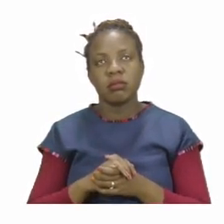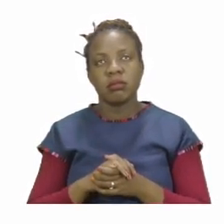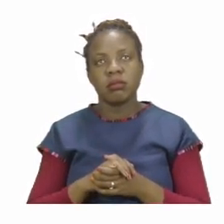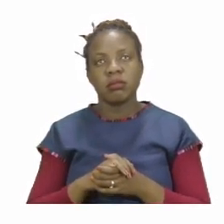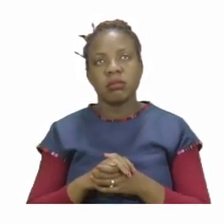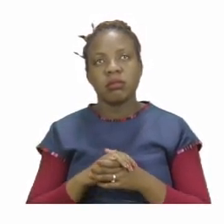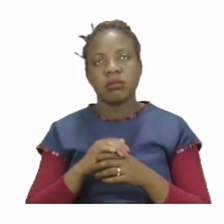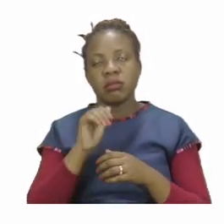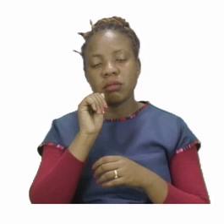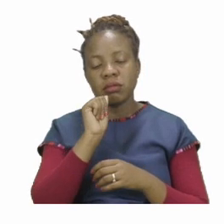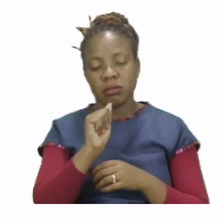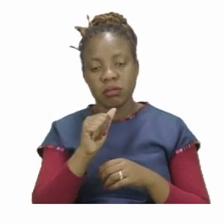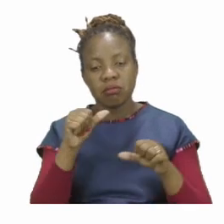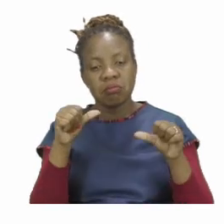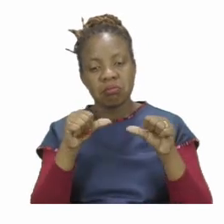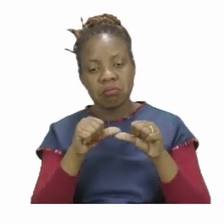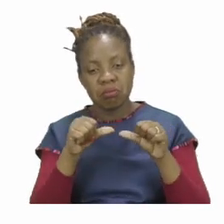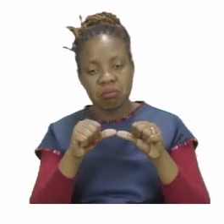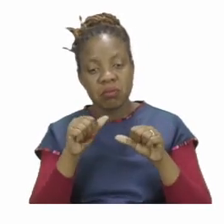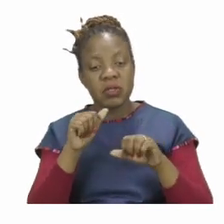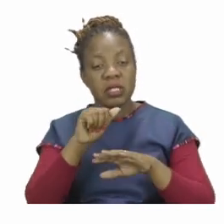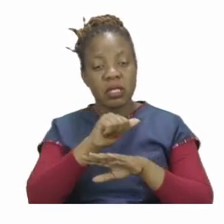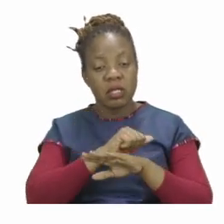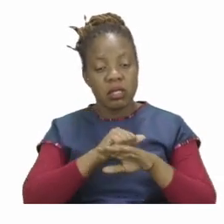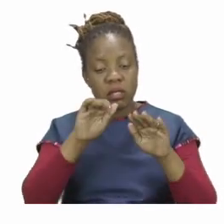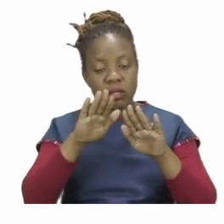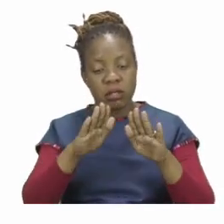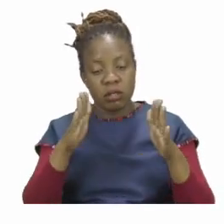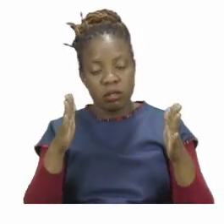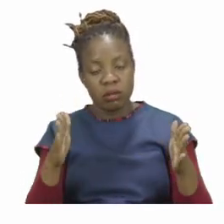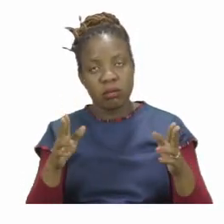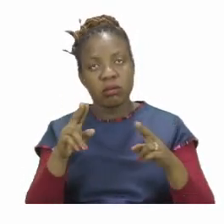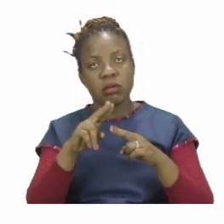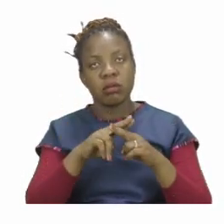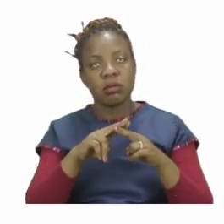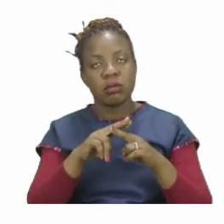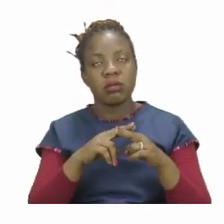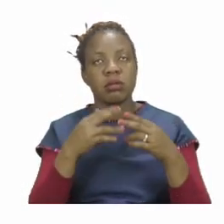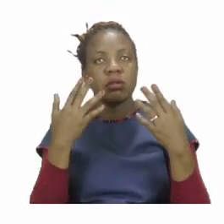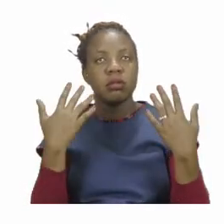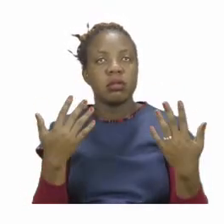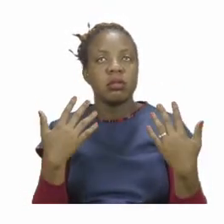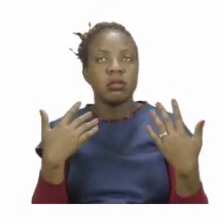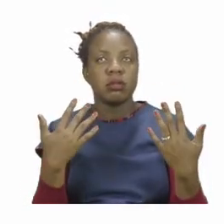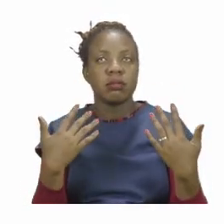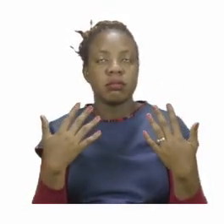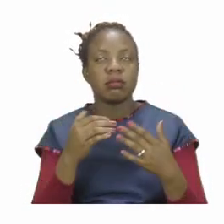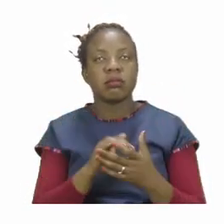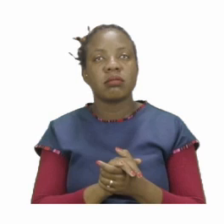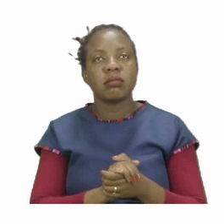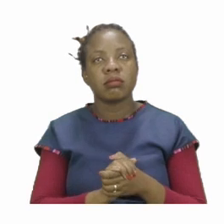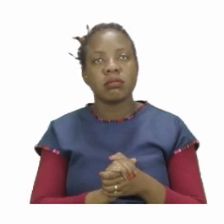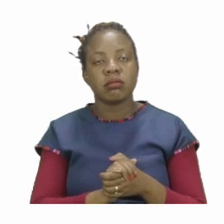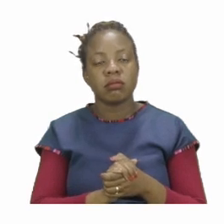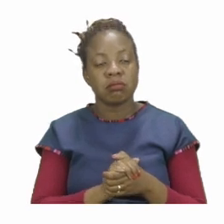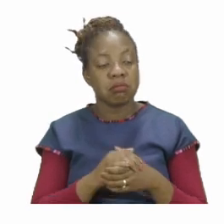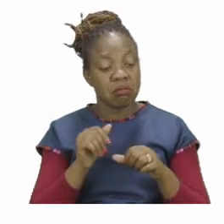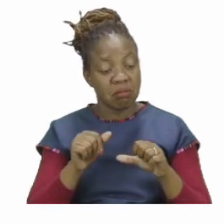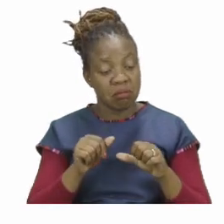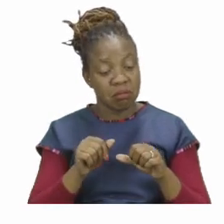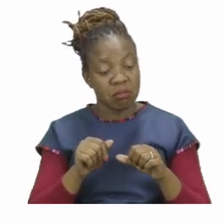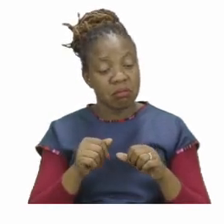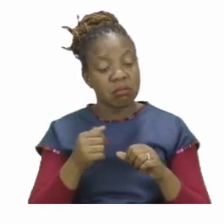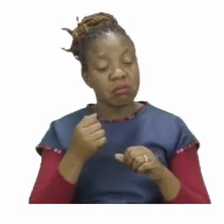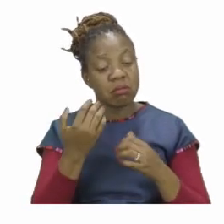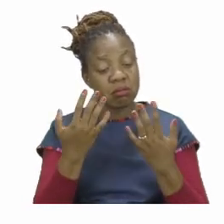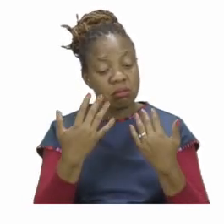hands. So, you can now go ahead and use your hands to measure the area